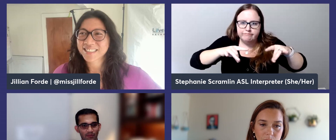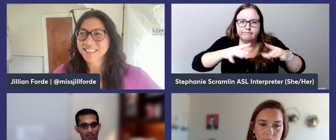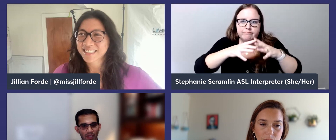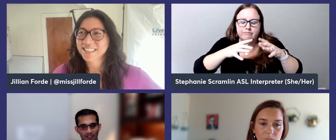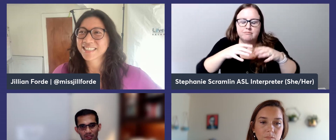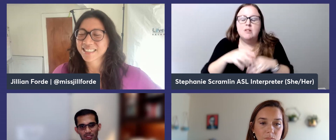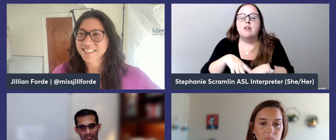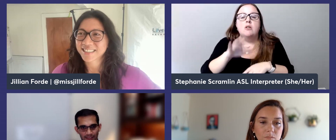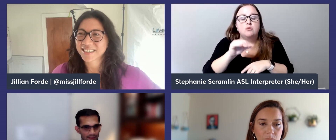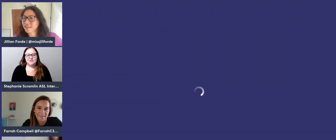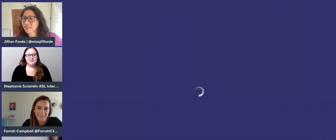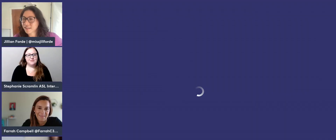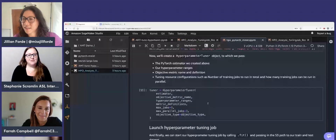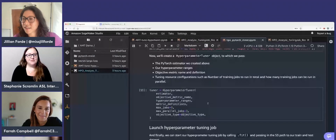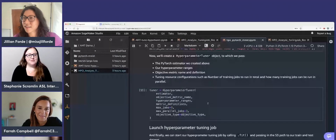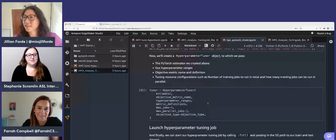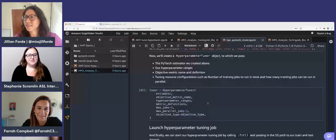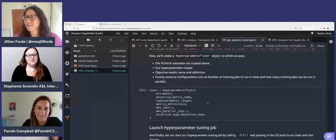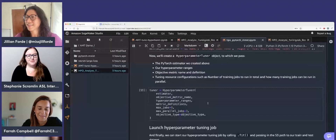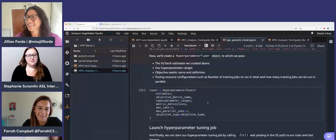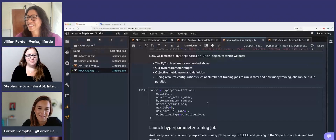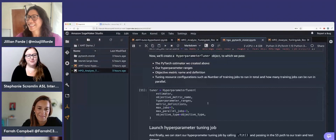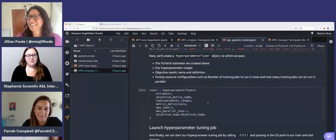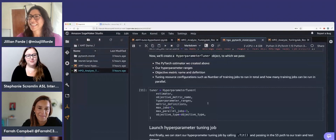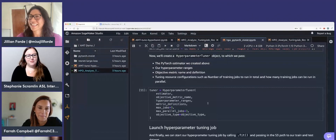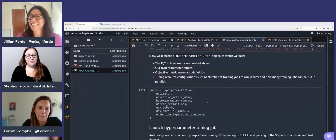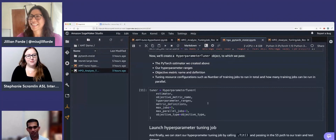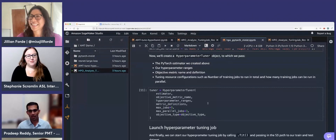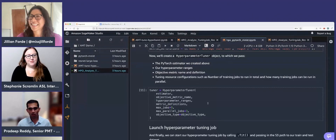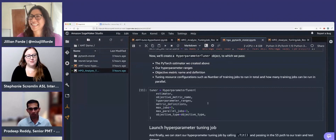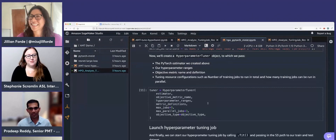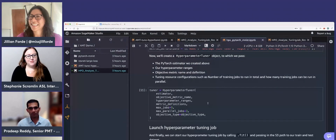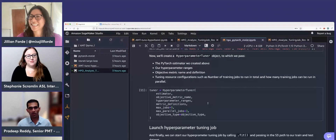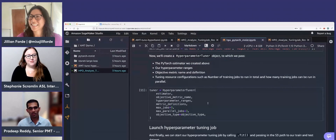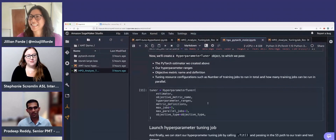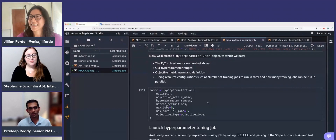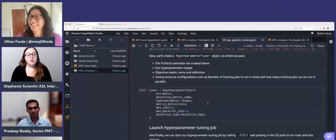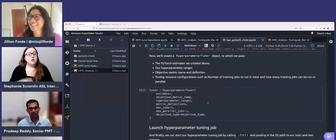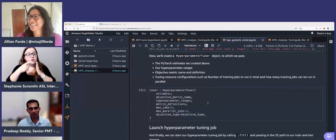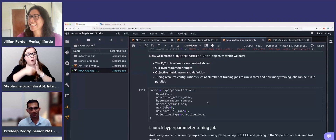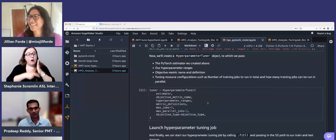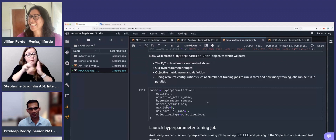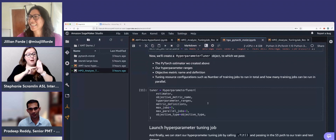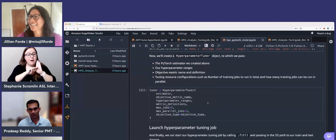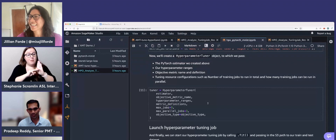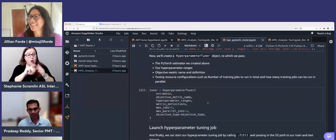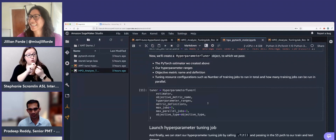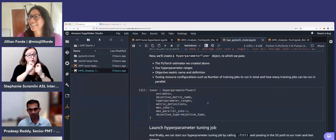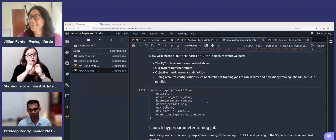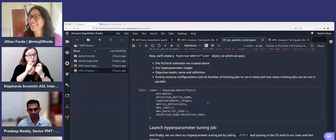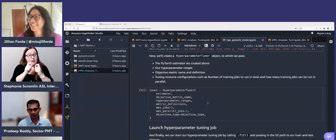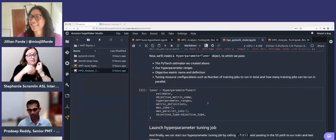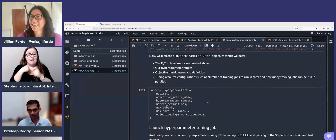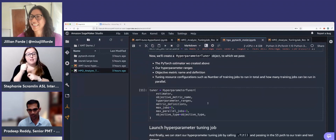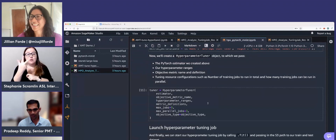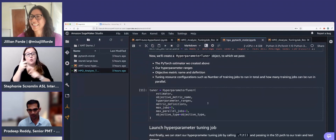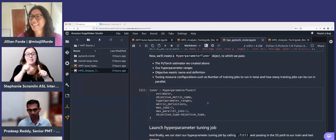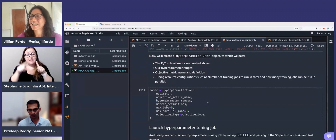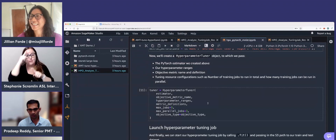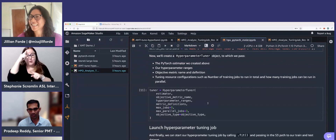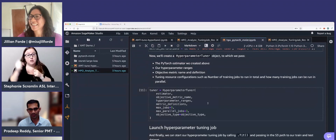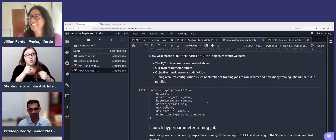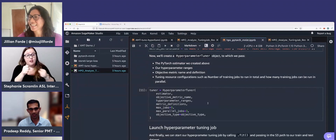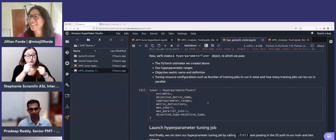learn something bad from the data. So automatic model tuning offers 3 different